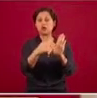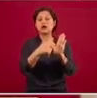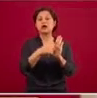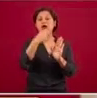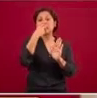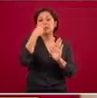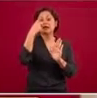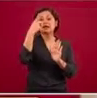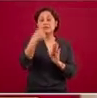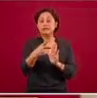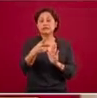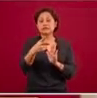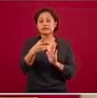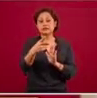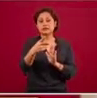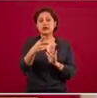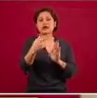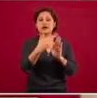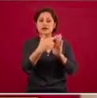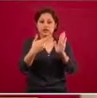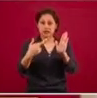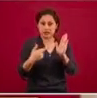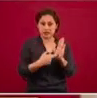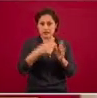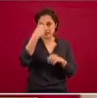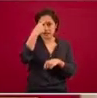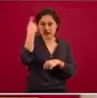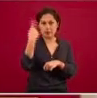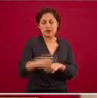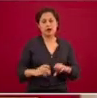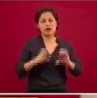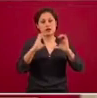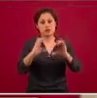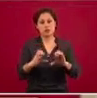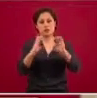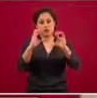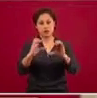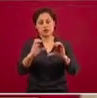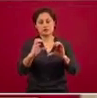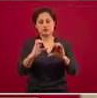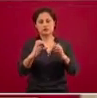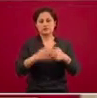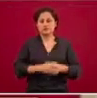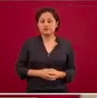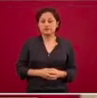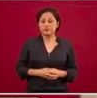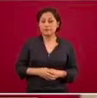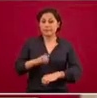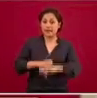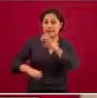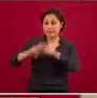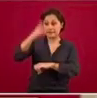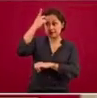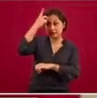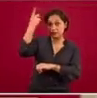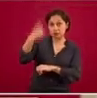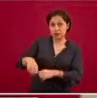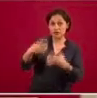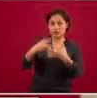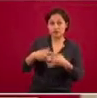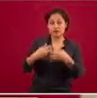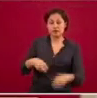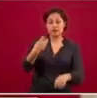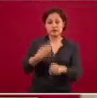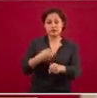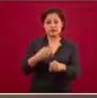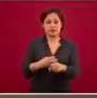big beer in this country, they basically said everything you just said within the first few hours of us publishing